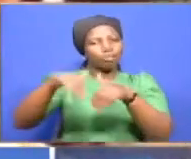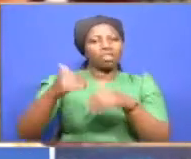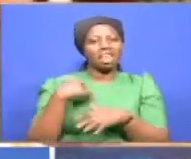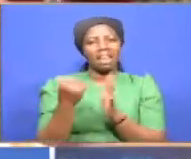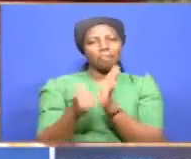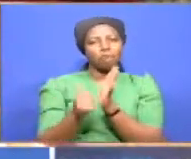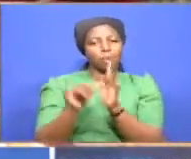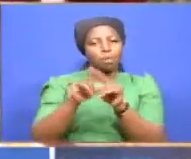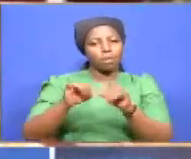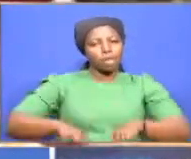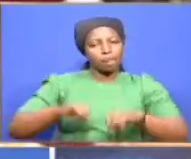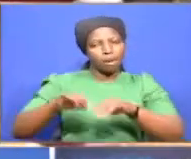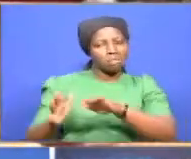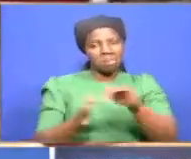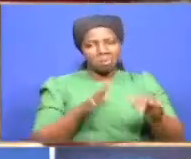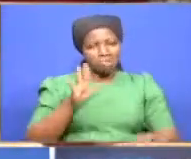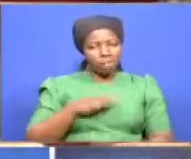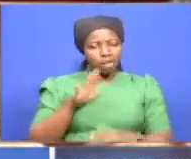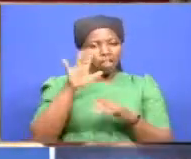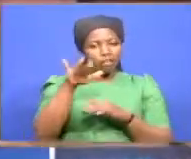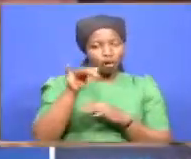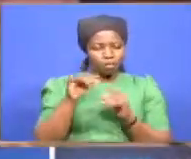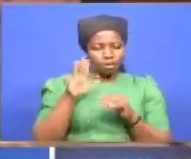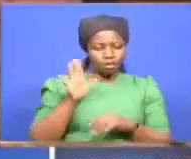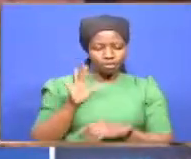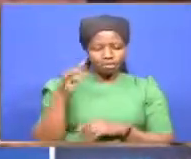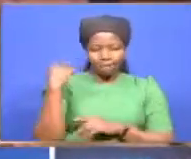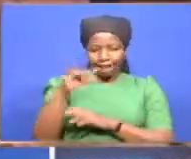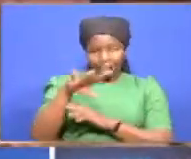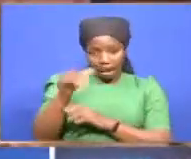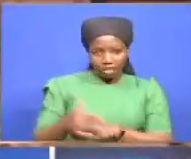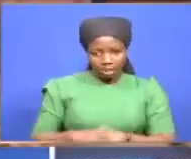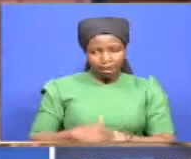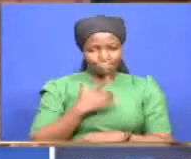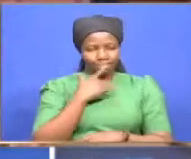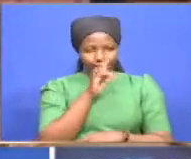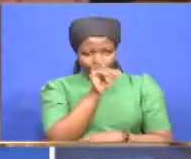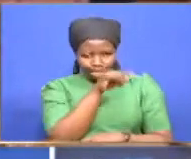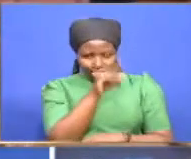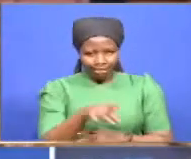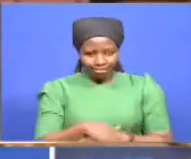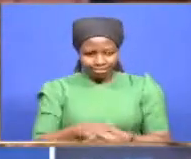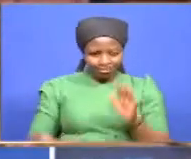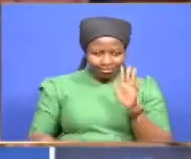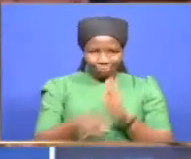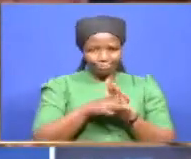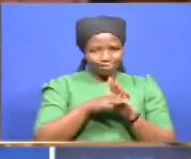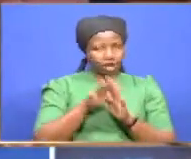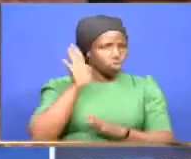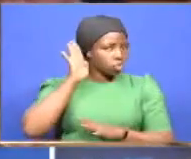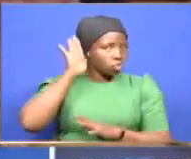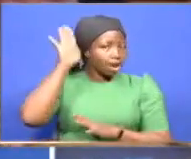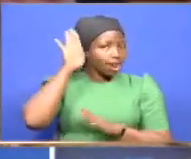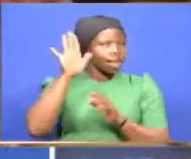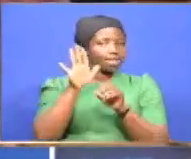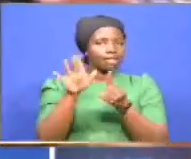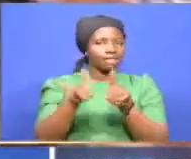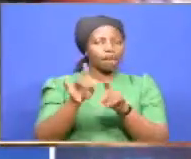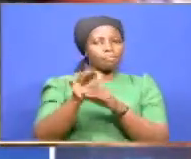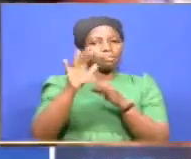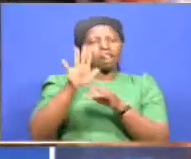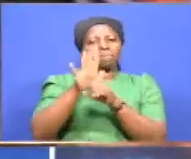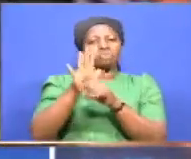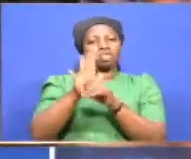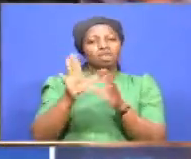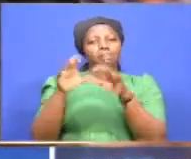Meanwhile, a group of women from Garissa County has faulted the recent ouster of Aden Duale as the leader of the majority party in the National